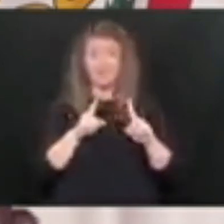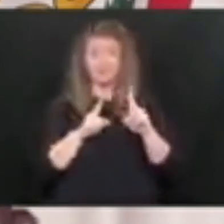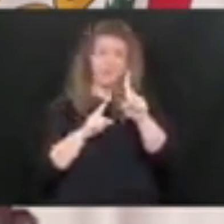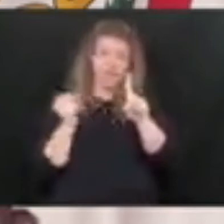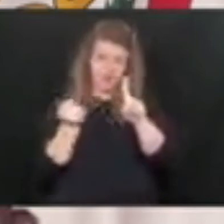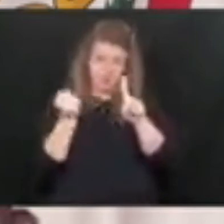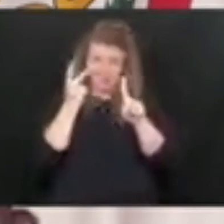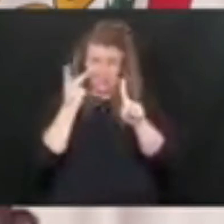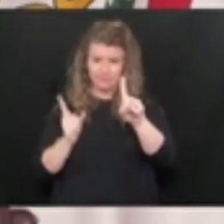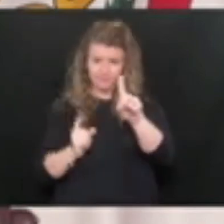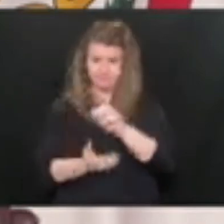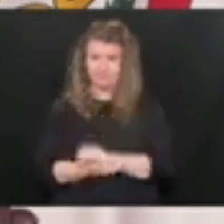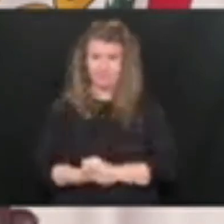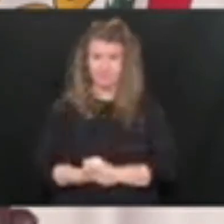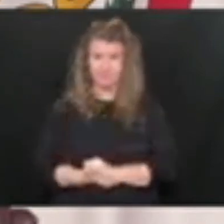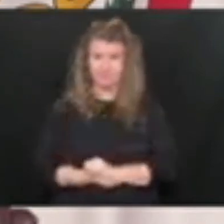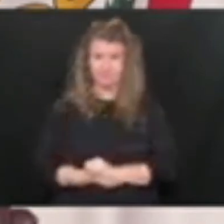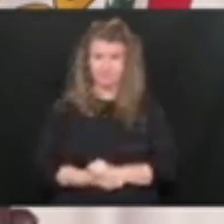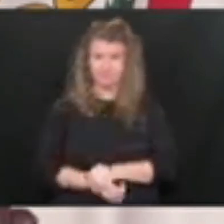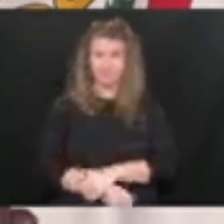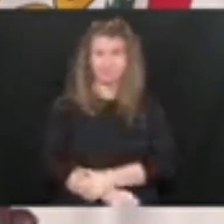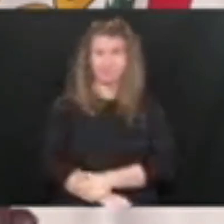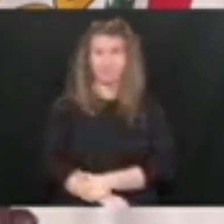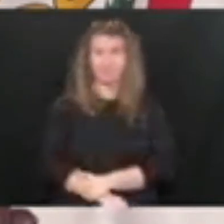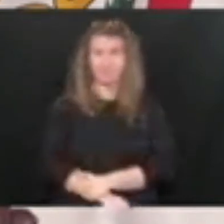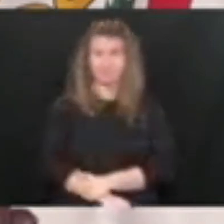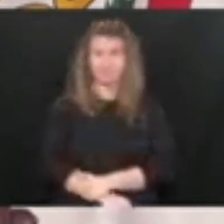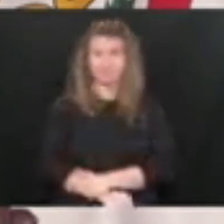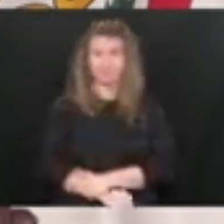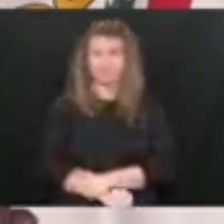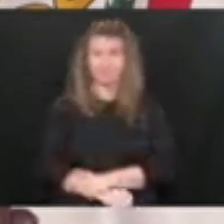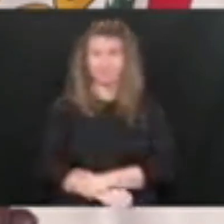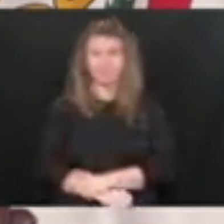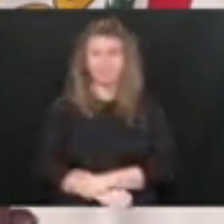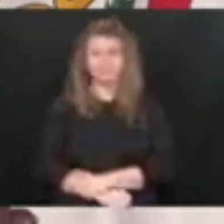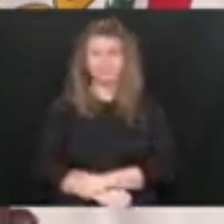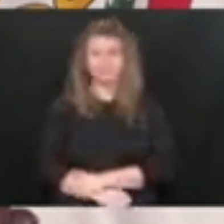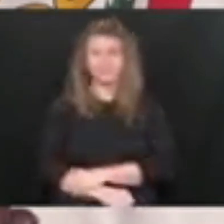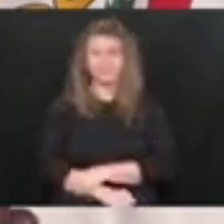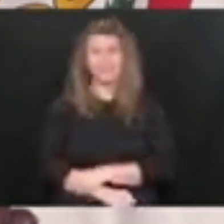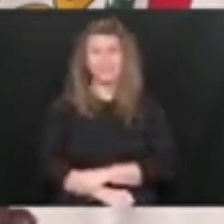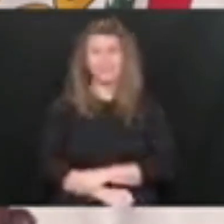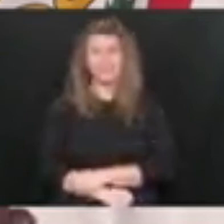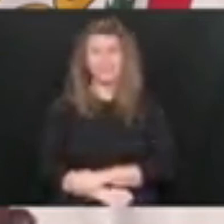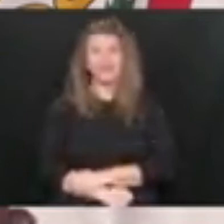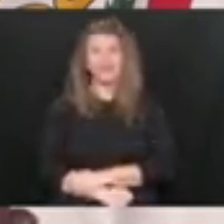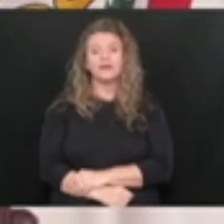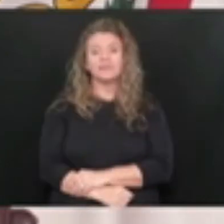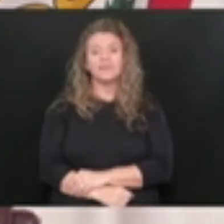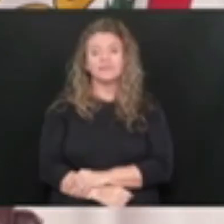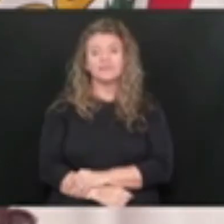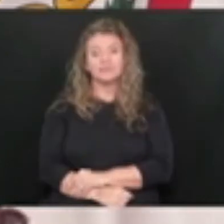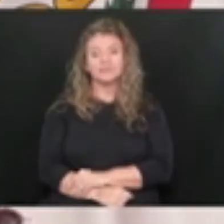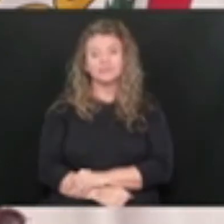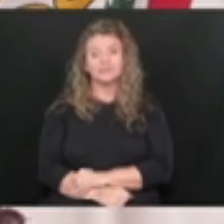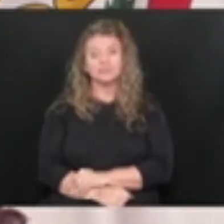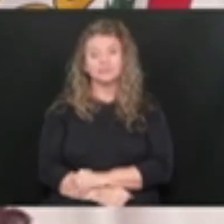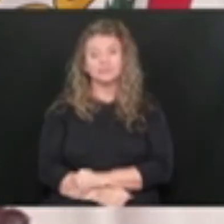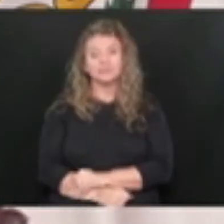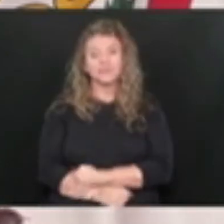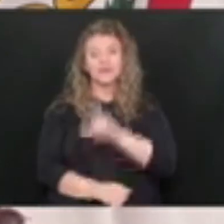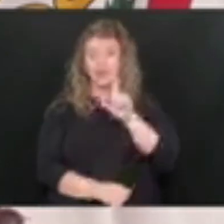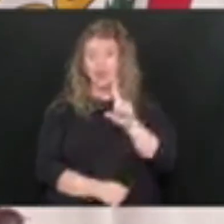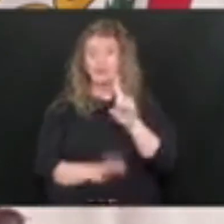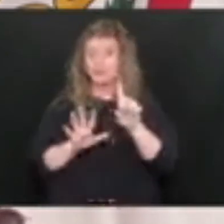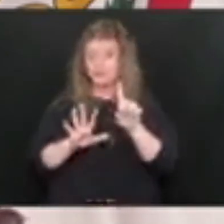me see if I do. I've got, you know, Mark, just hang with